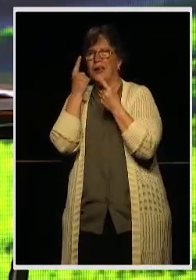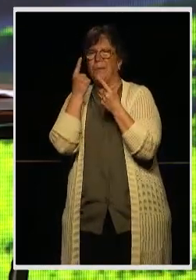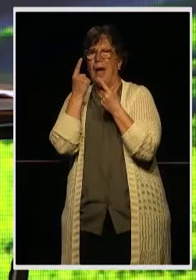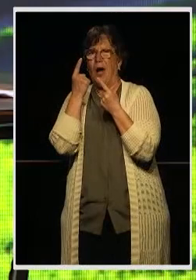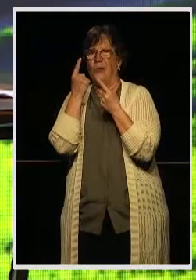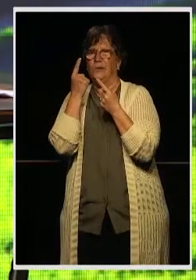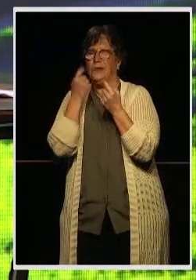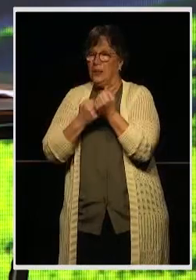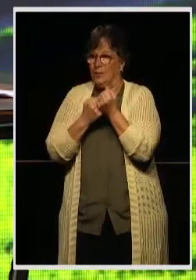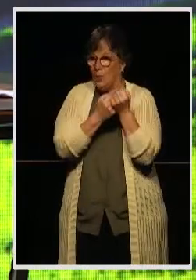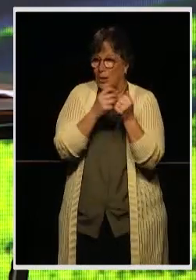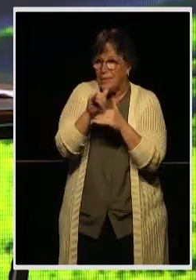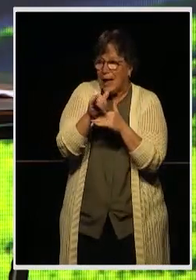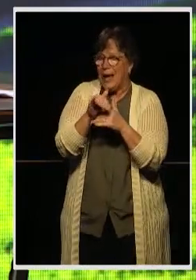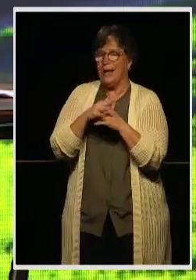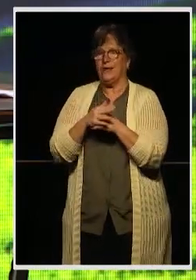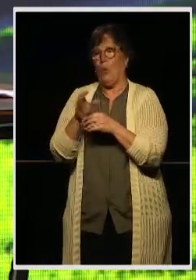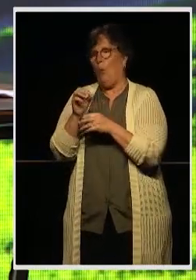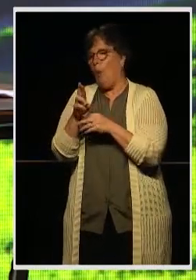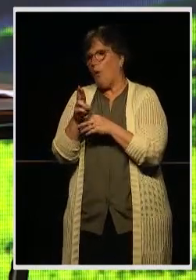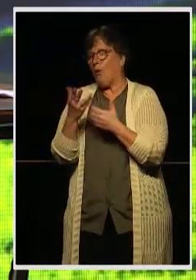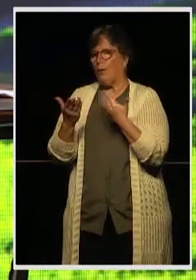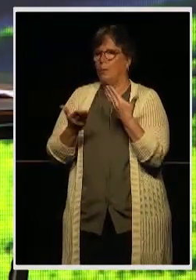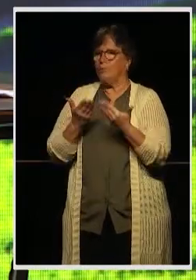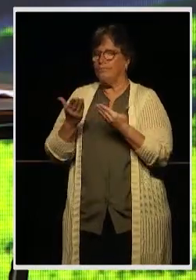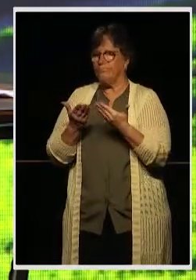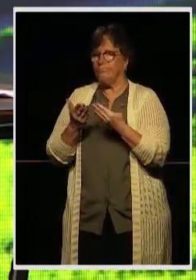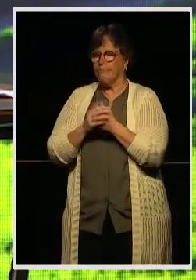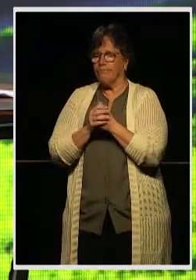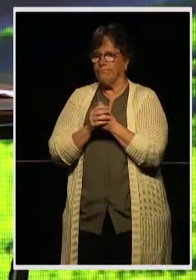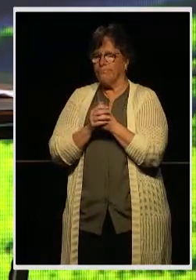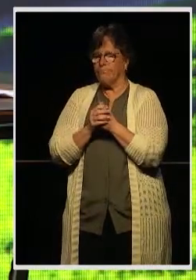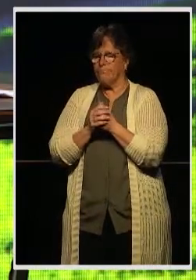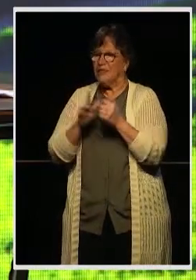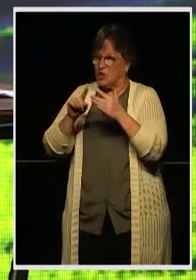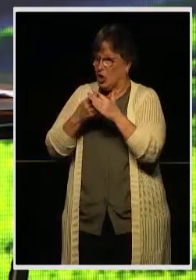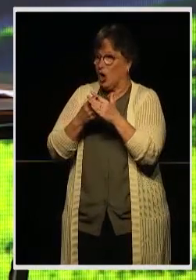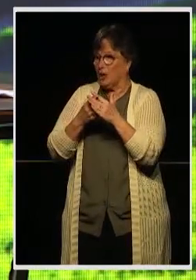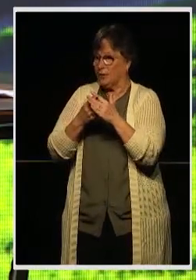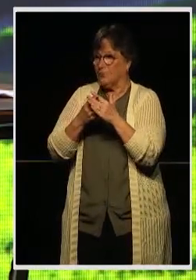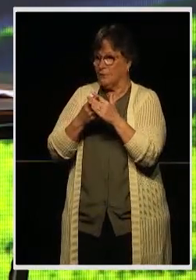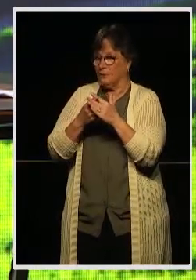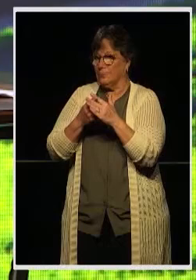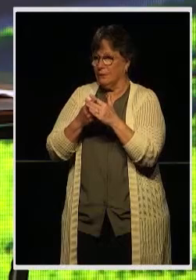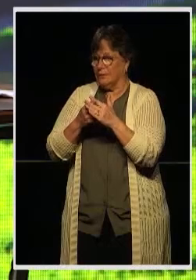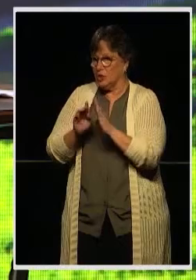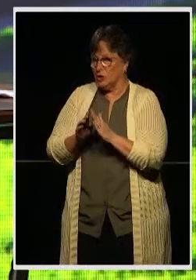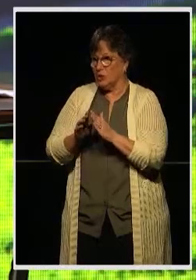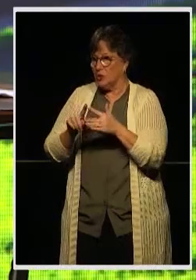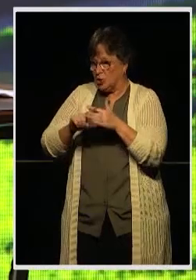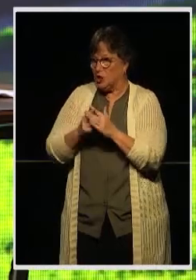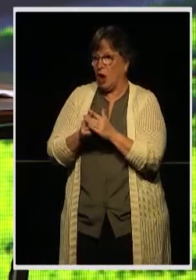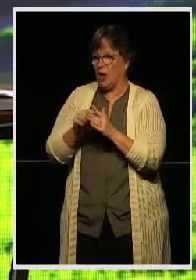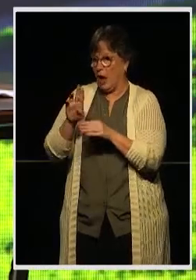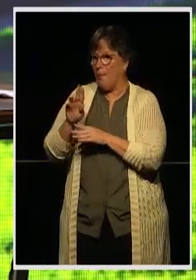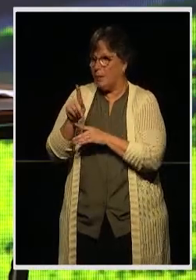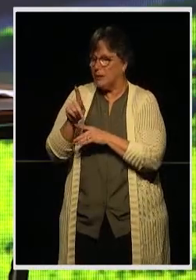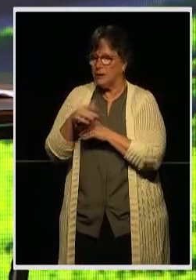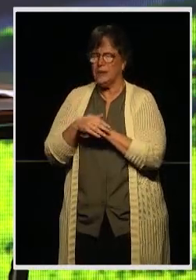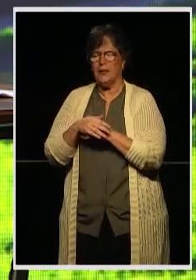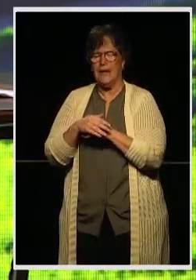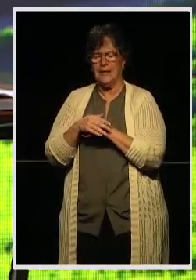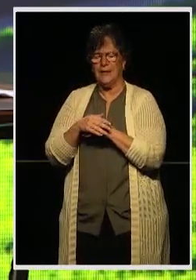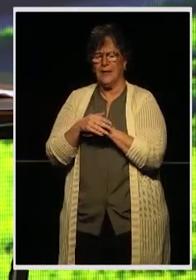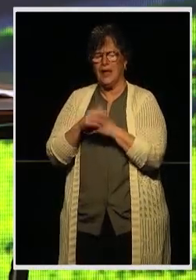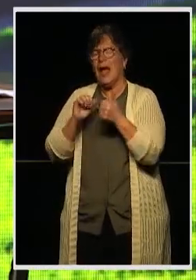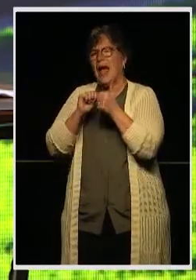even be in that space as a startup. So one of the things that we've been working on is how can we ensure